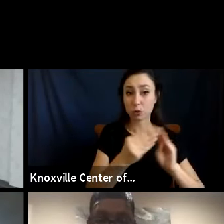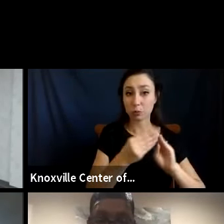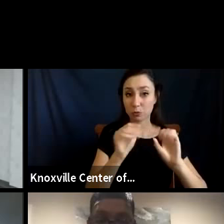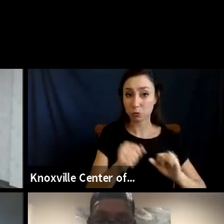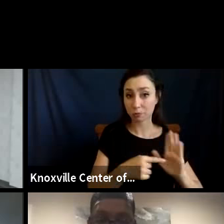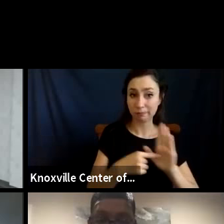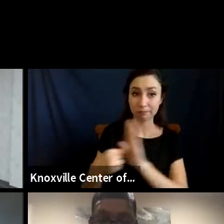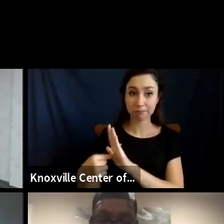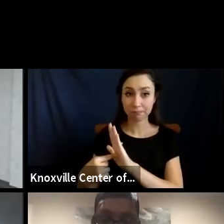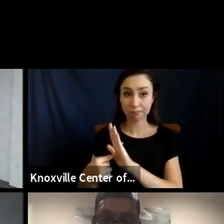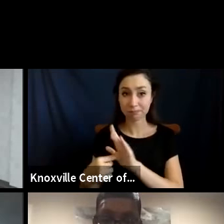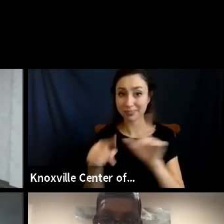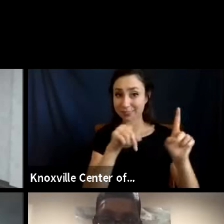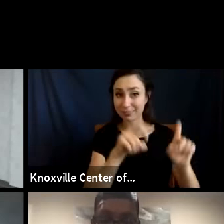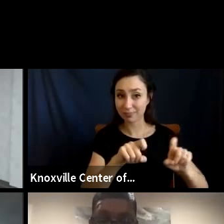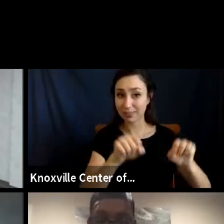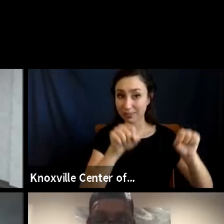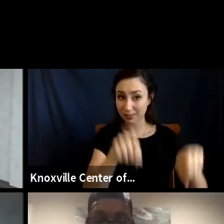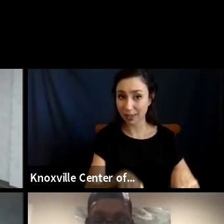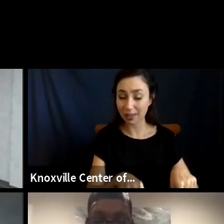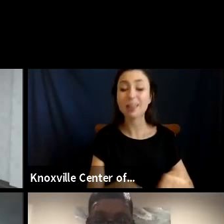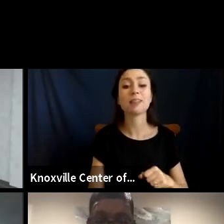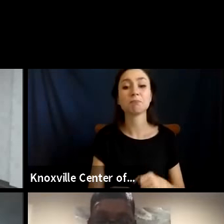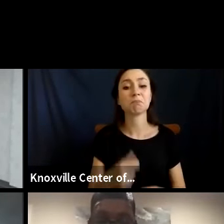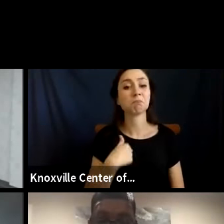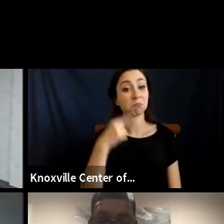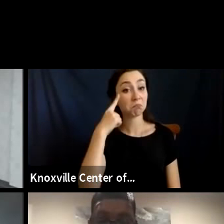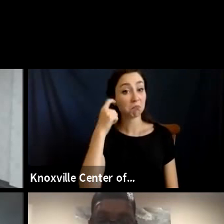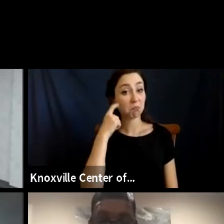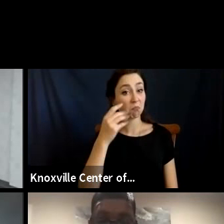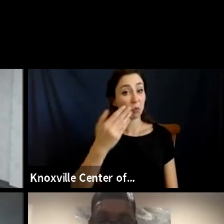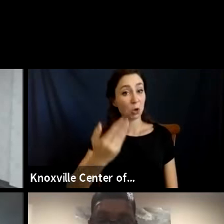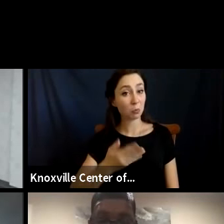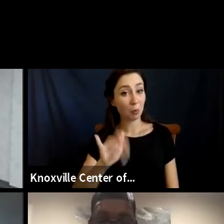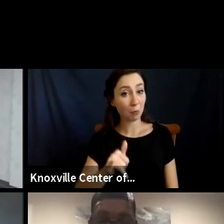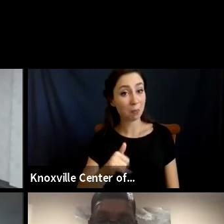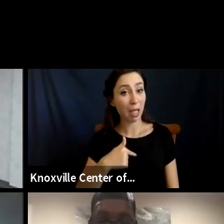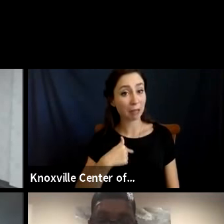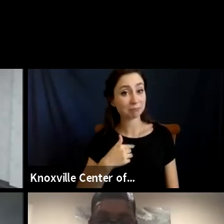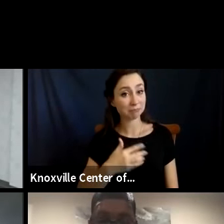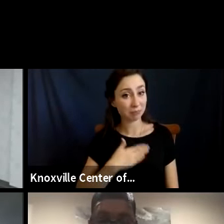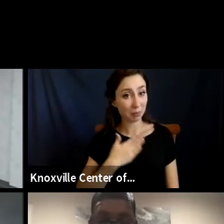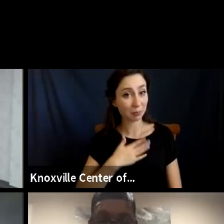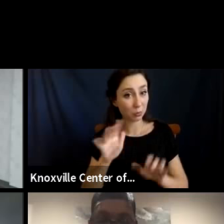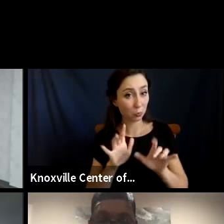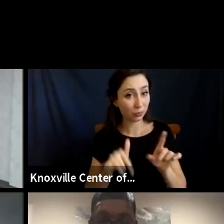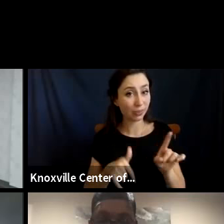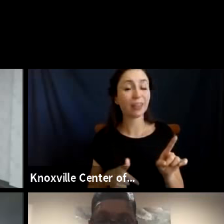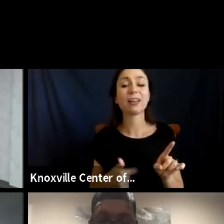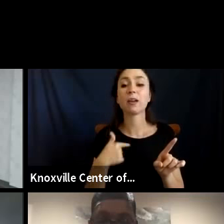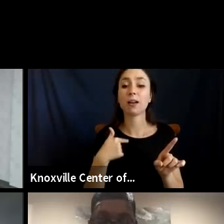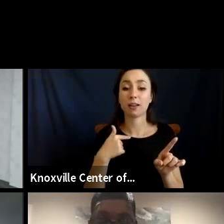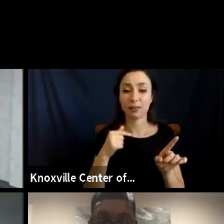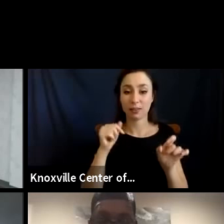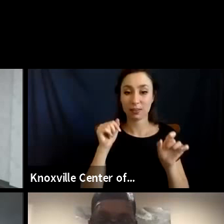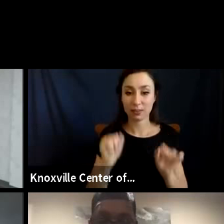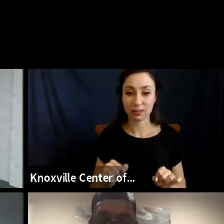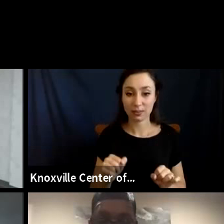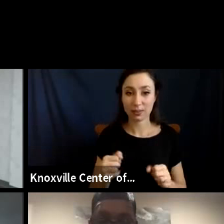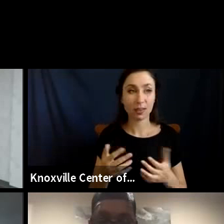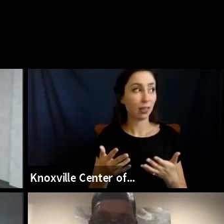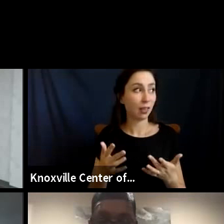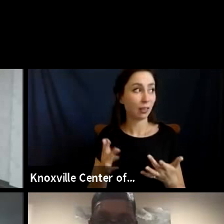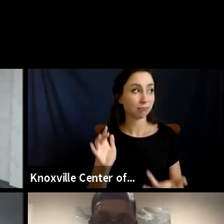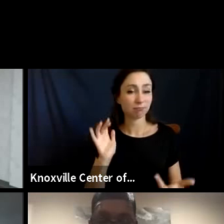presented, I suspect that would be welcomed. So I can certainly put the health department in